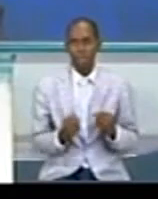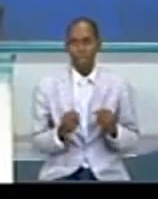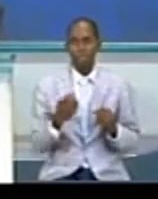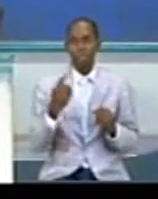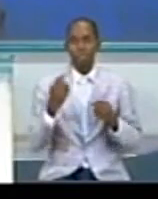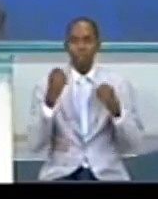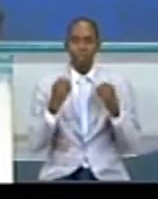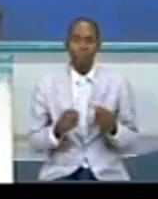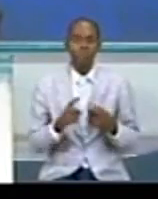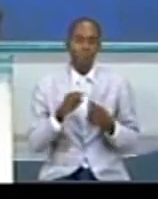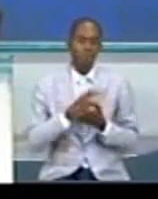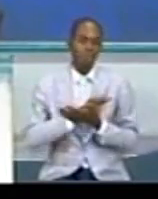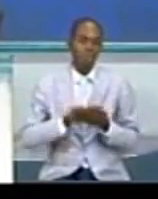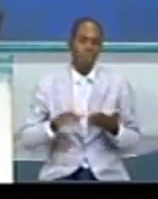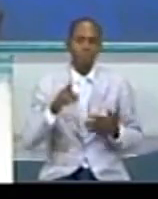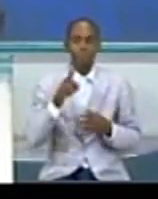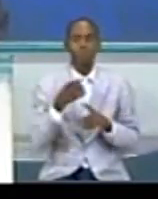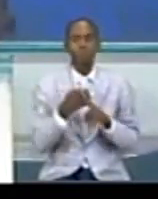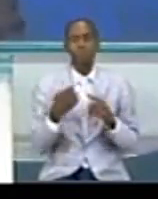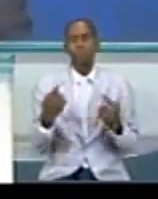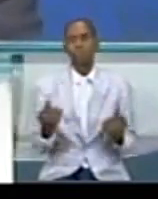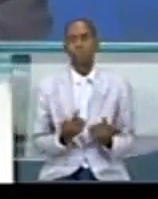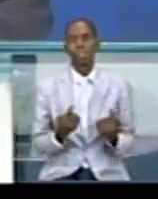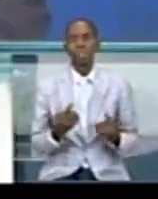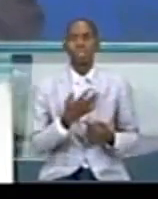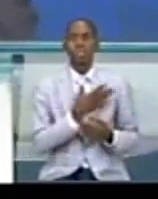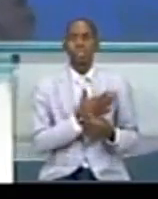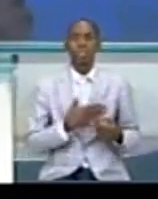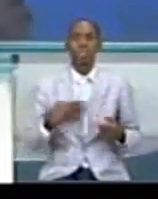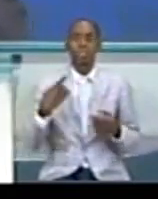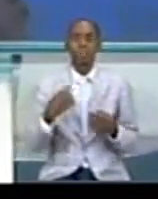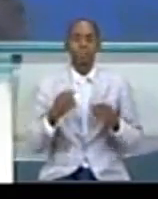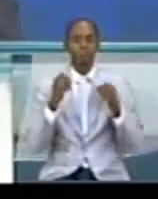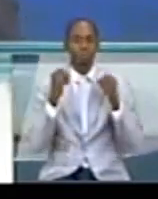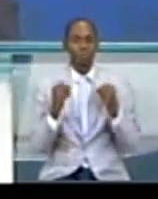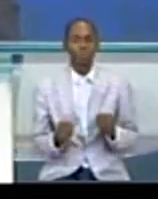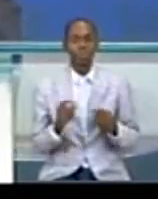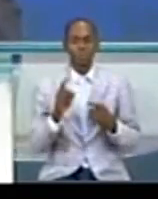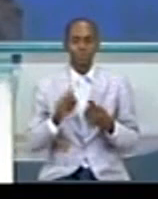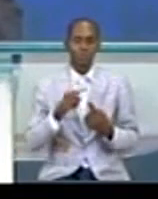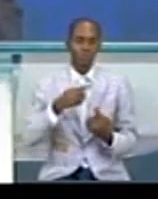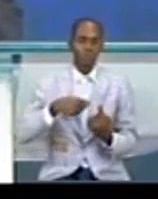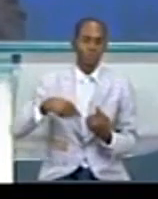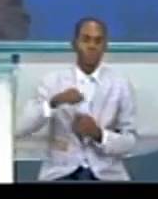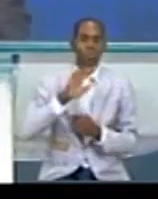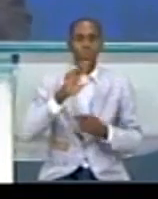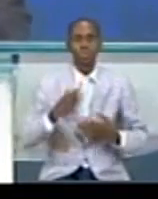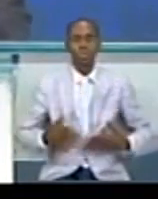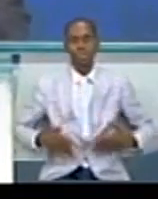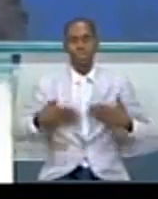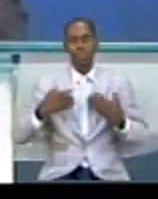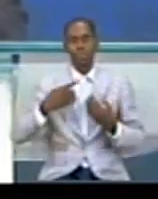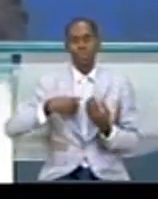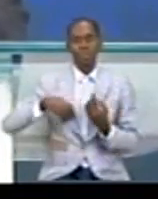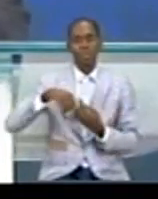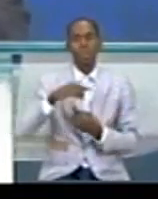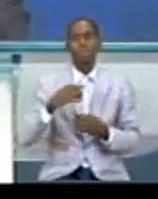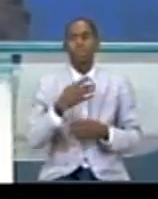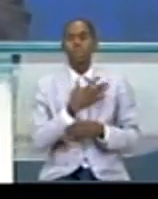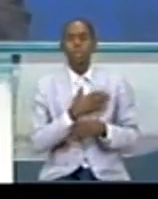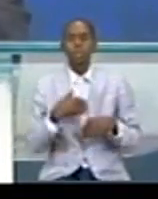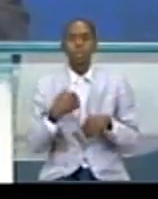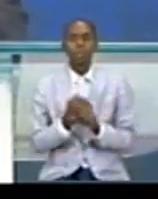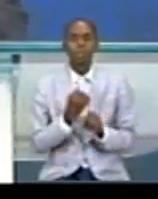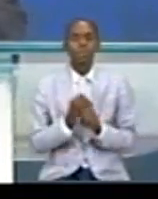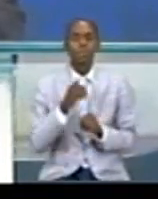power to cleanse you from sin and the power to turn your life around and make you who you